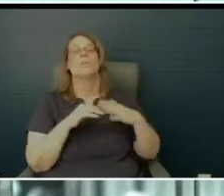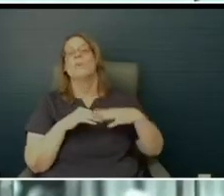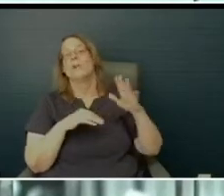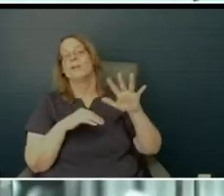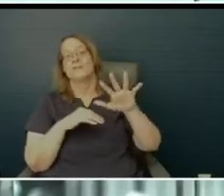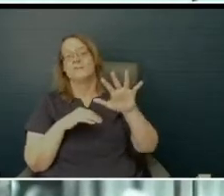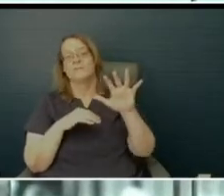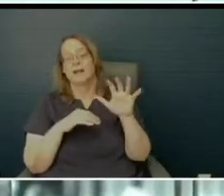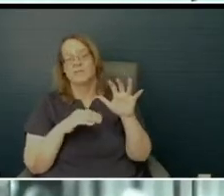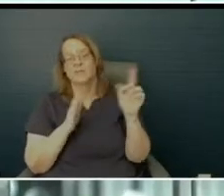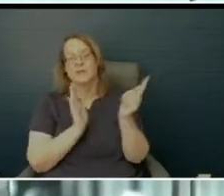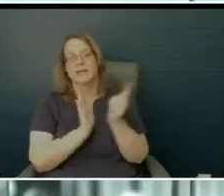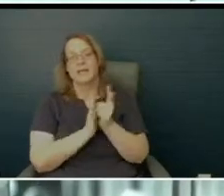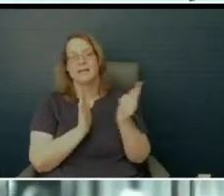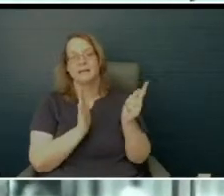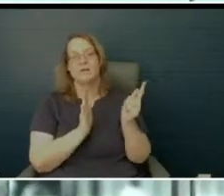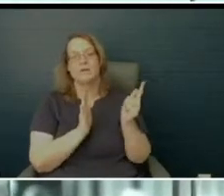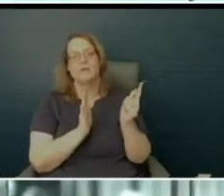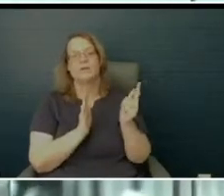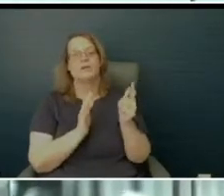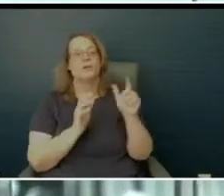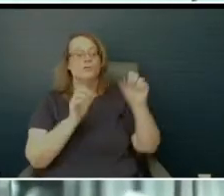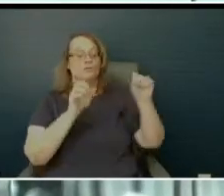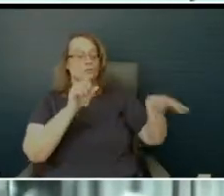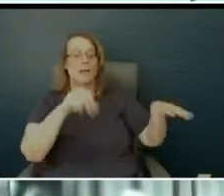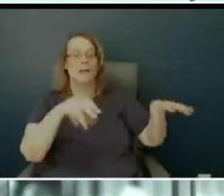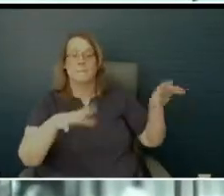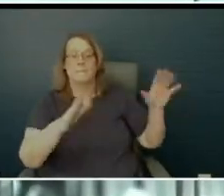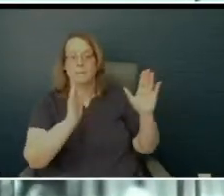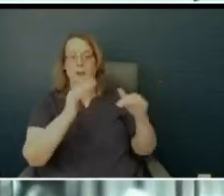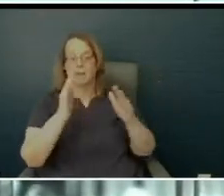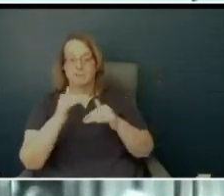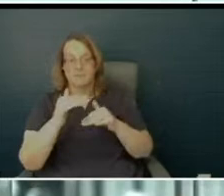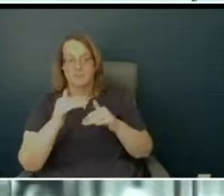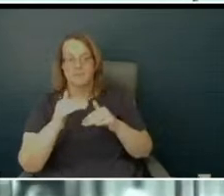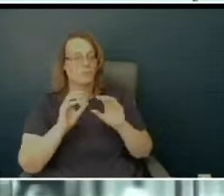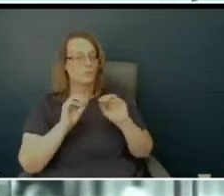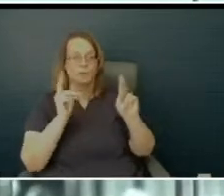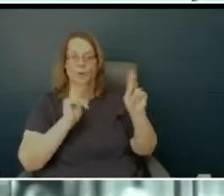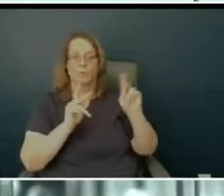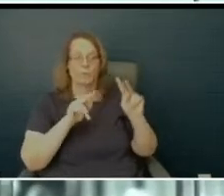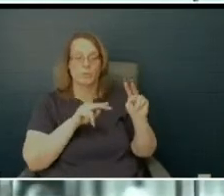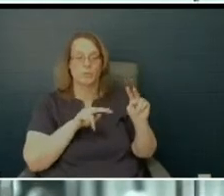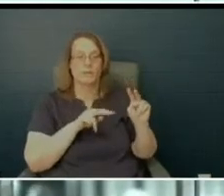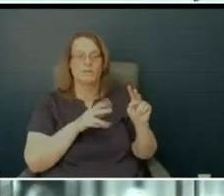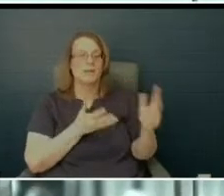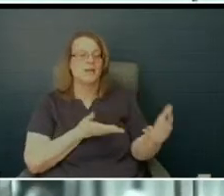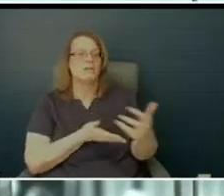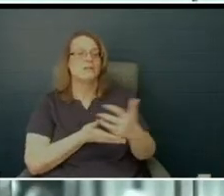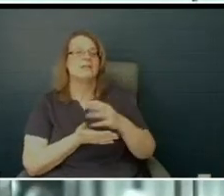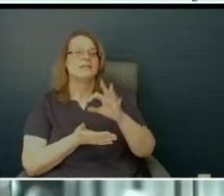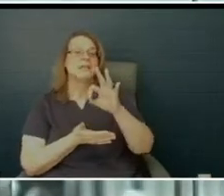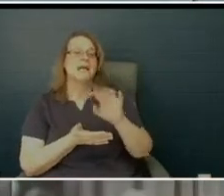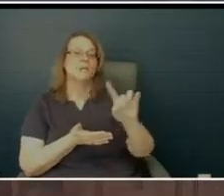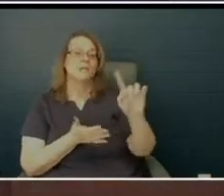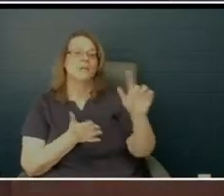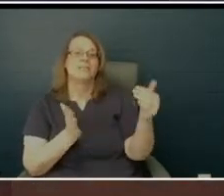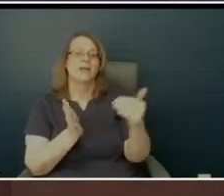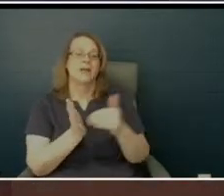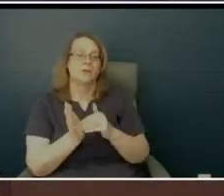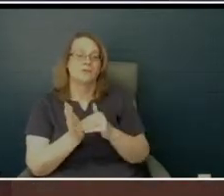unmanned, unsecured drop boxes, which collected a minimum of 91,000 unlawful votes.